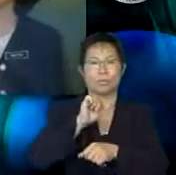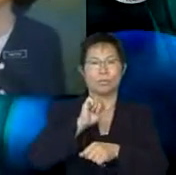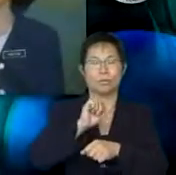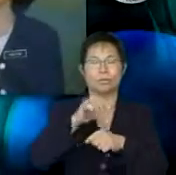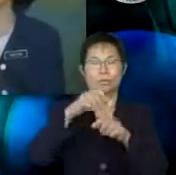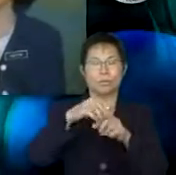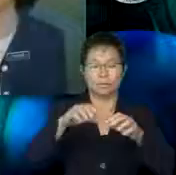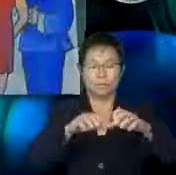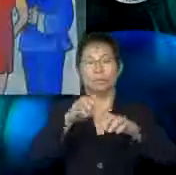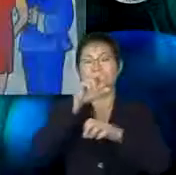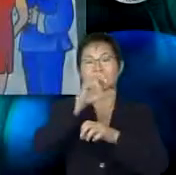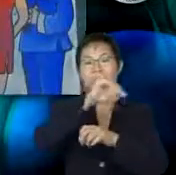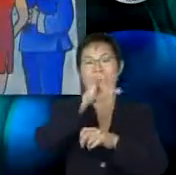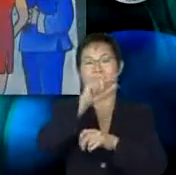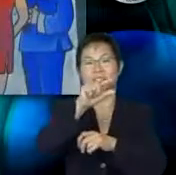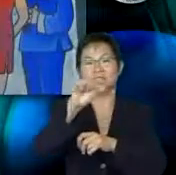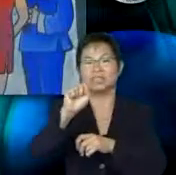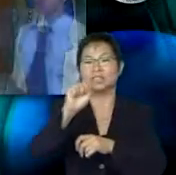jigsaw puzzle with the sentence breaks.